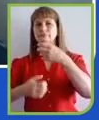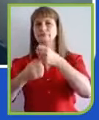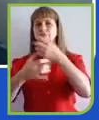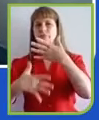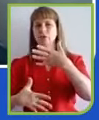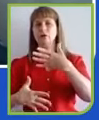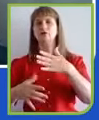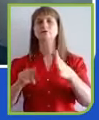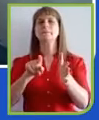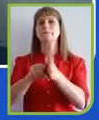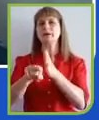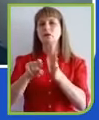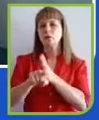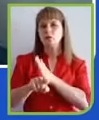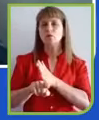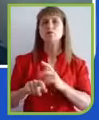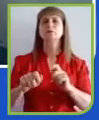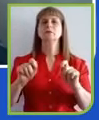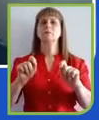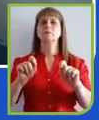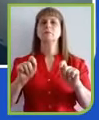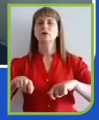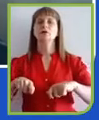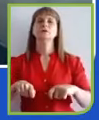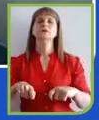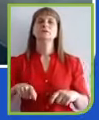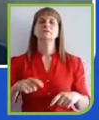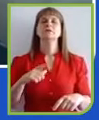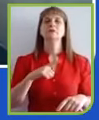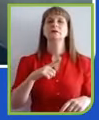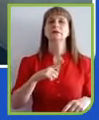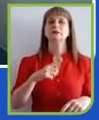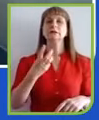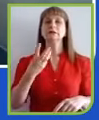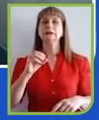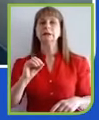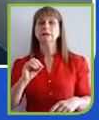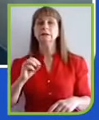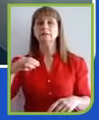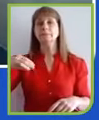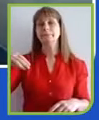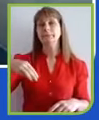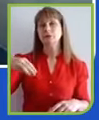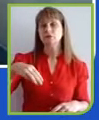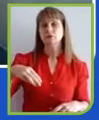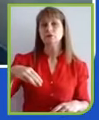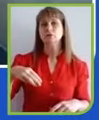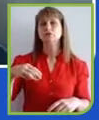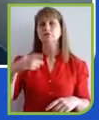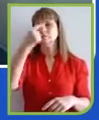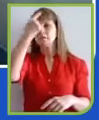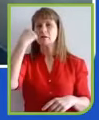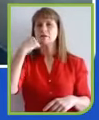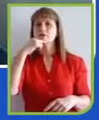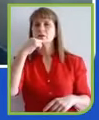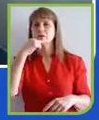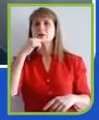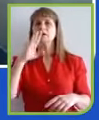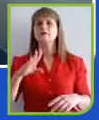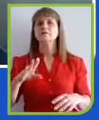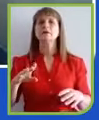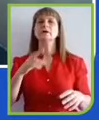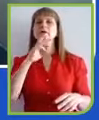questions, because we will have a final period of 30 minutes dedicated to answering the questions of the